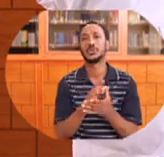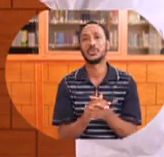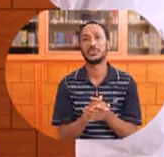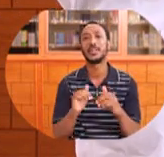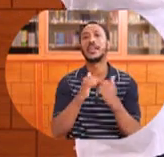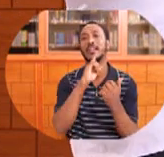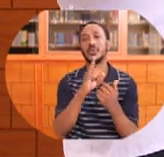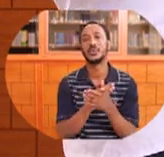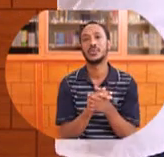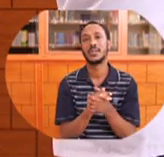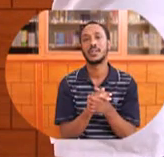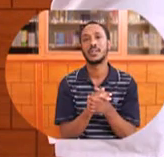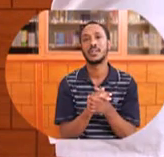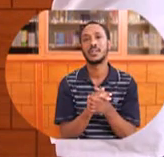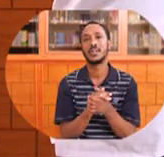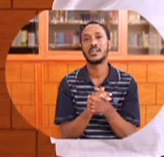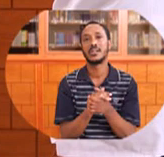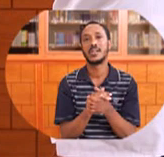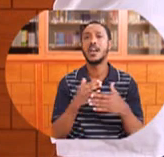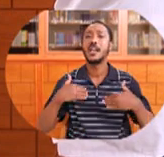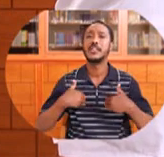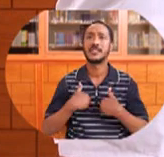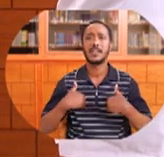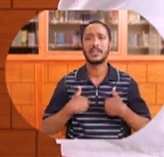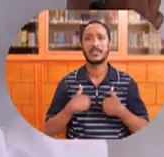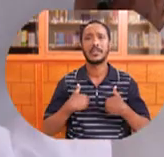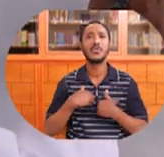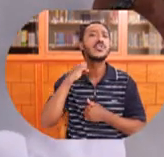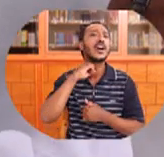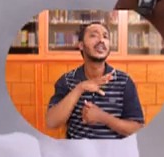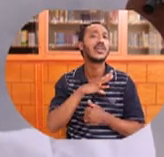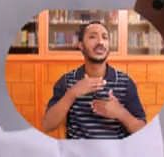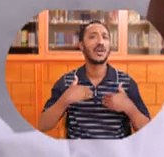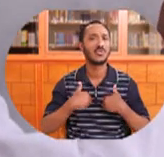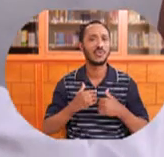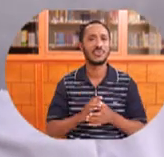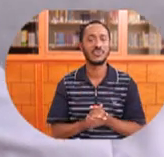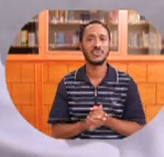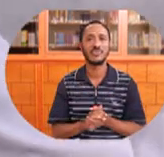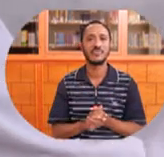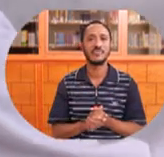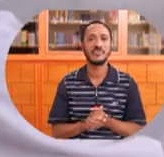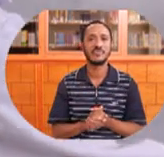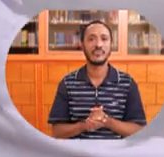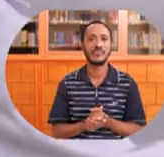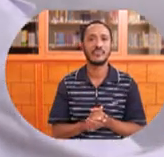It may be obtained from domestic wastes, what you call domestic wastes.